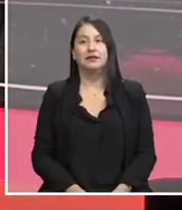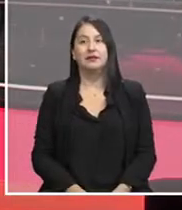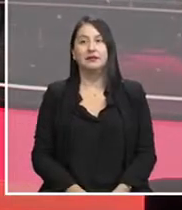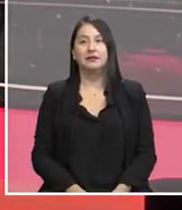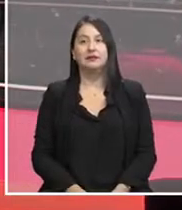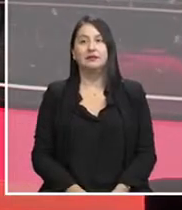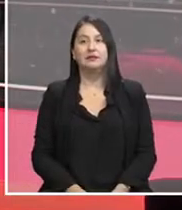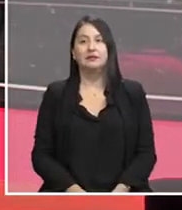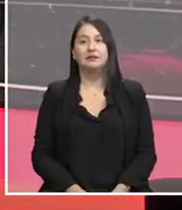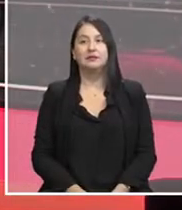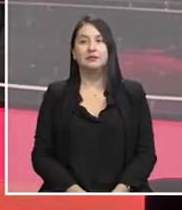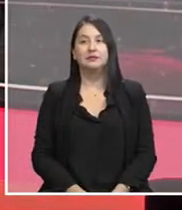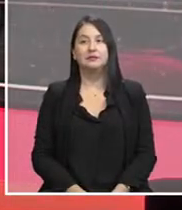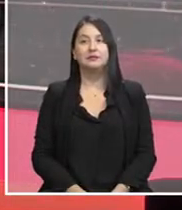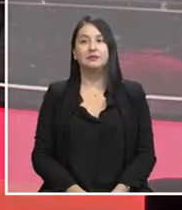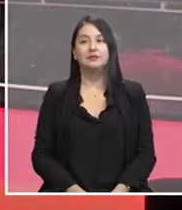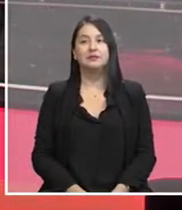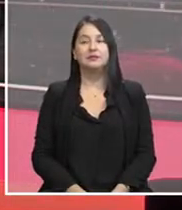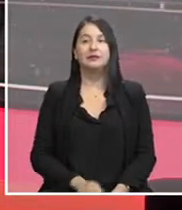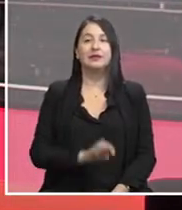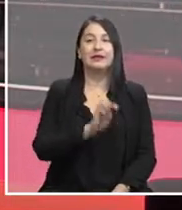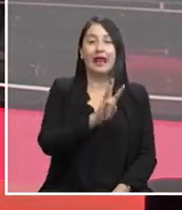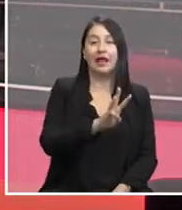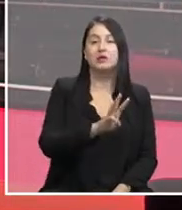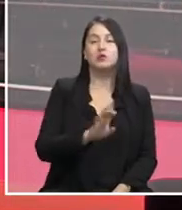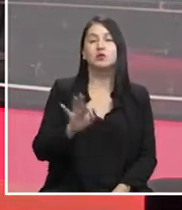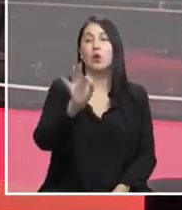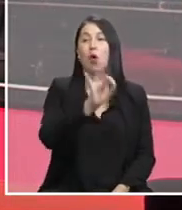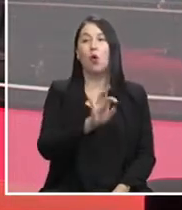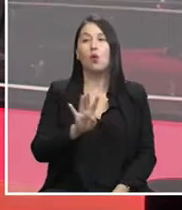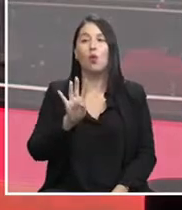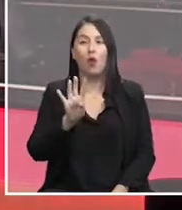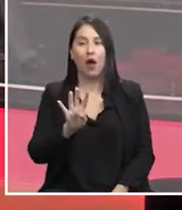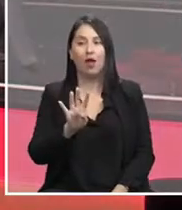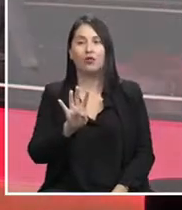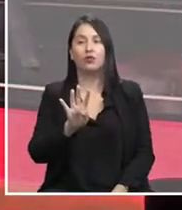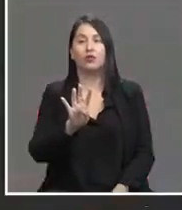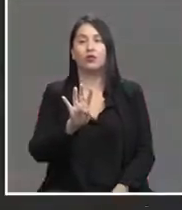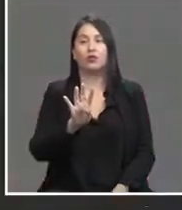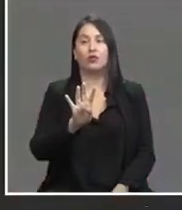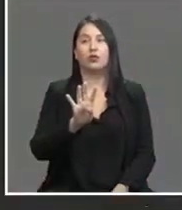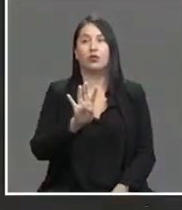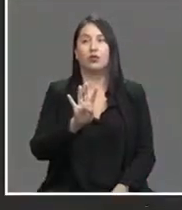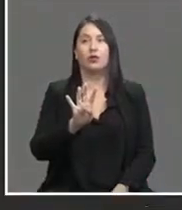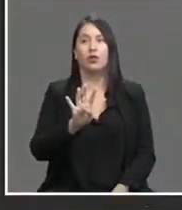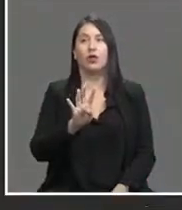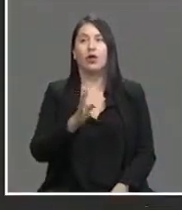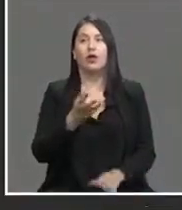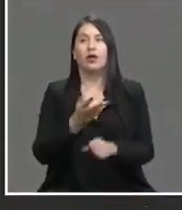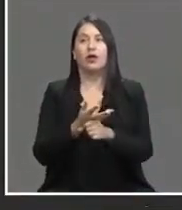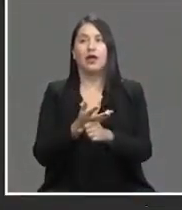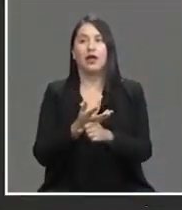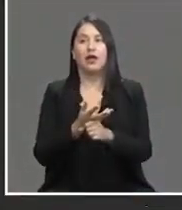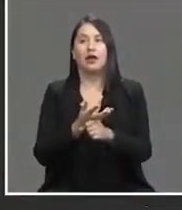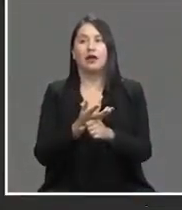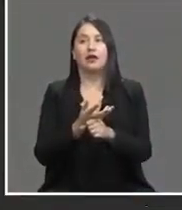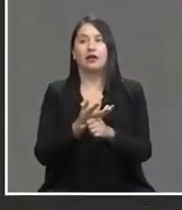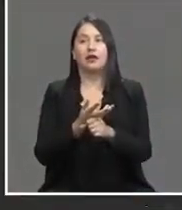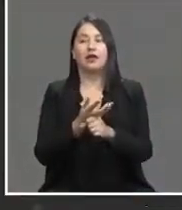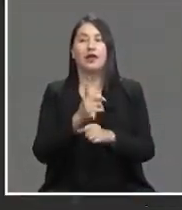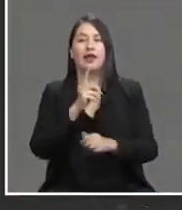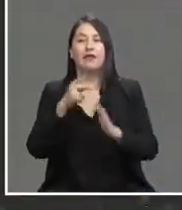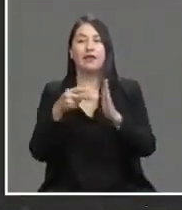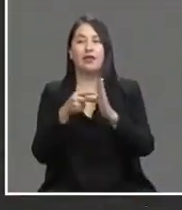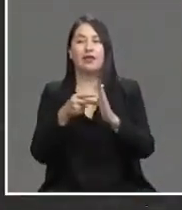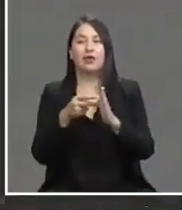divided by the two thresholds, I said. You have something at the lower